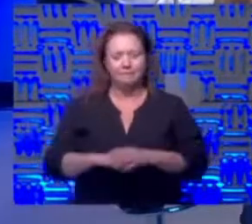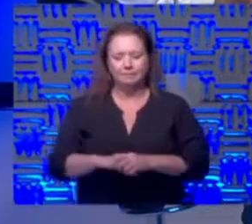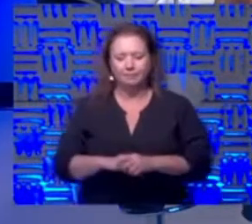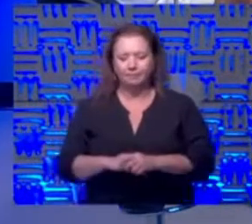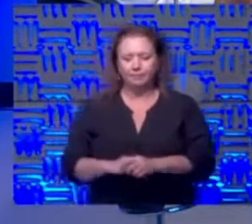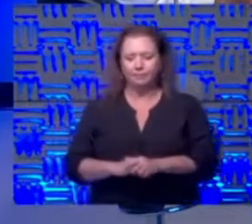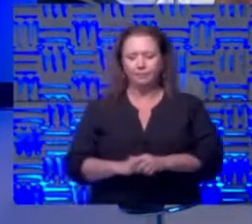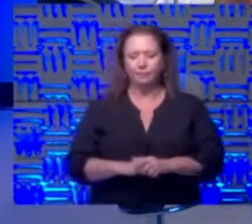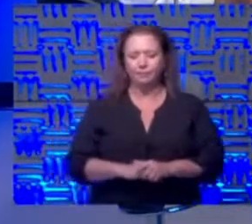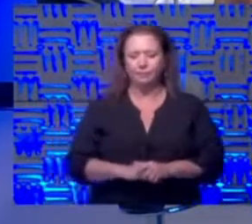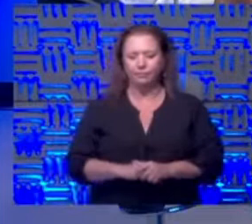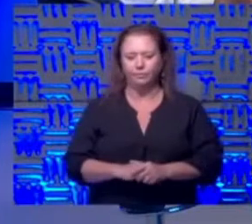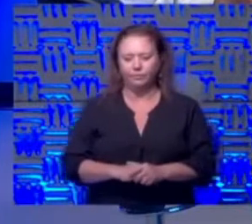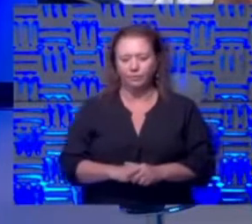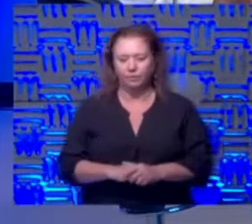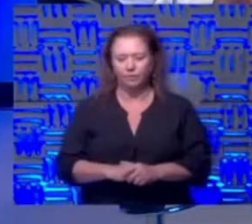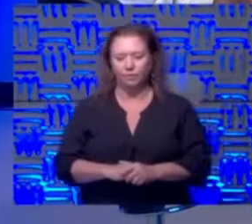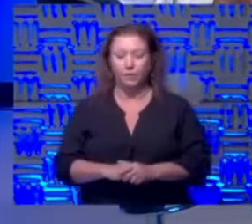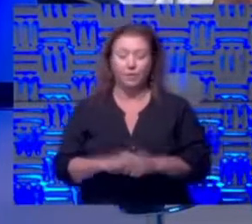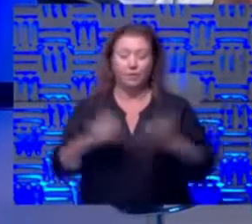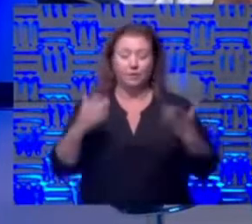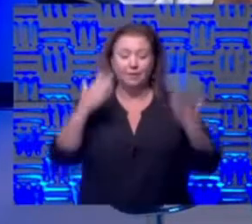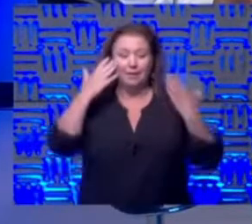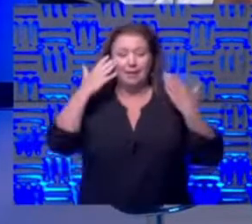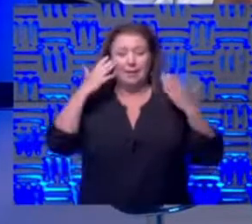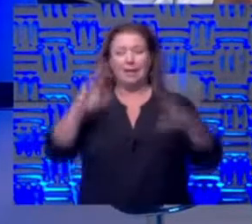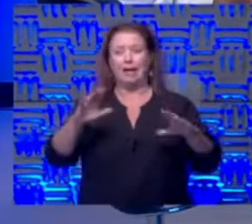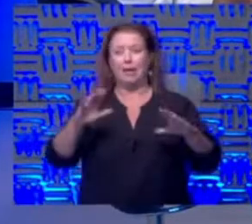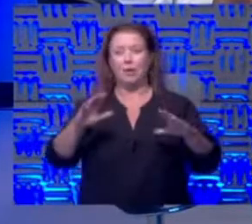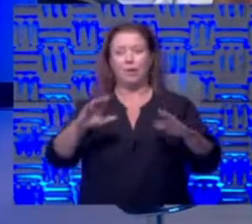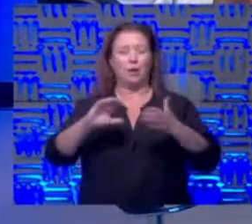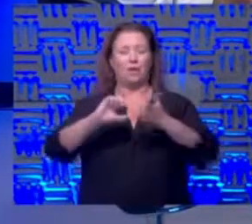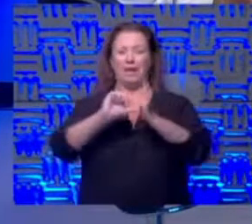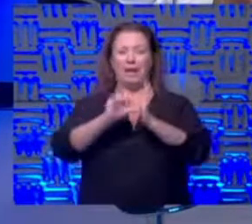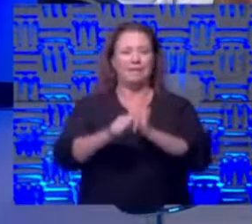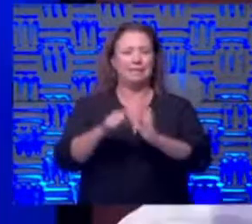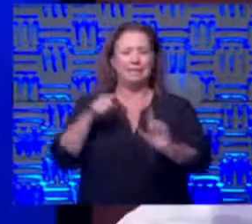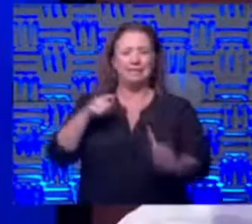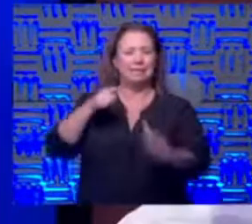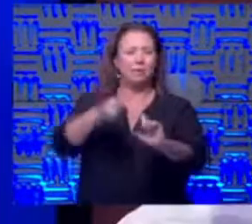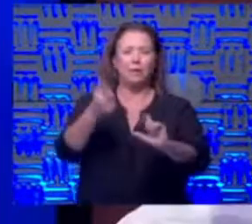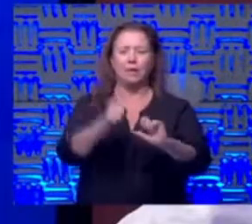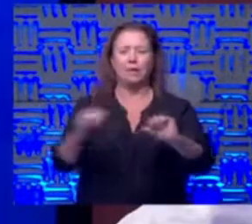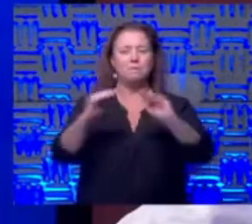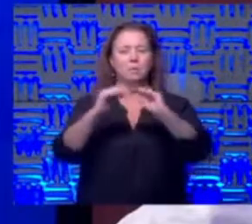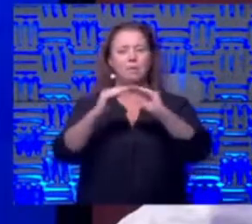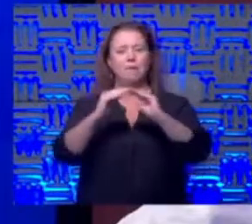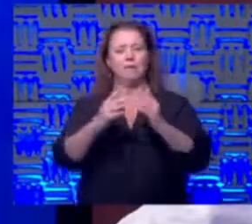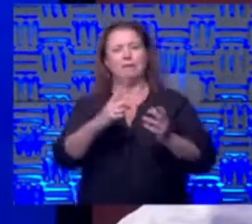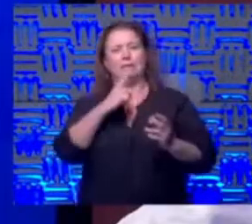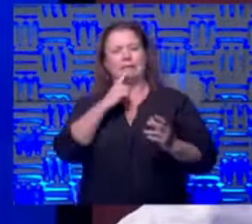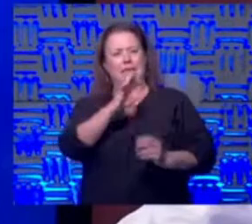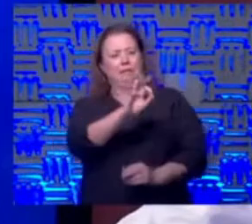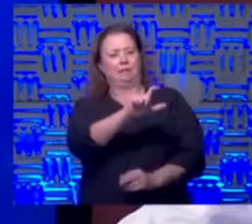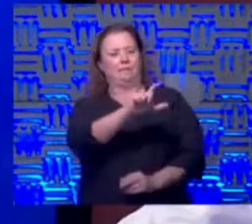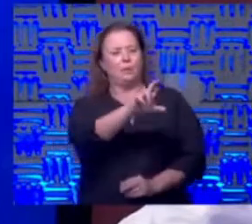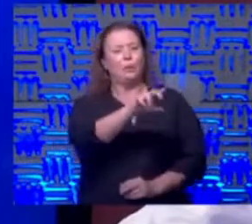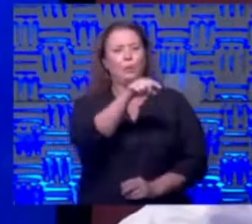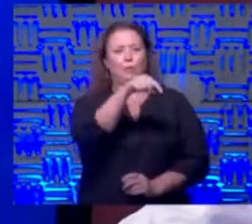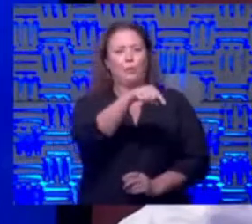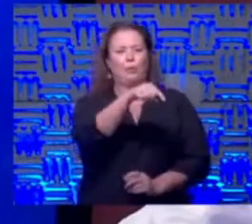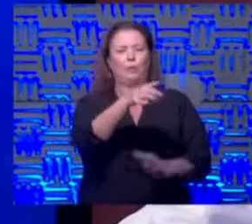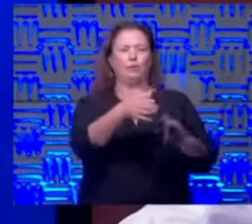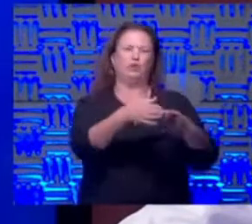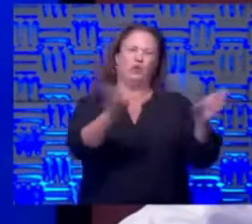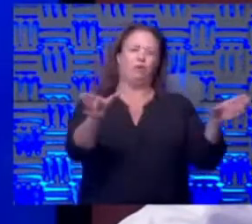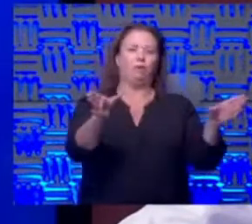Yeah, I don't know how you get this point across anymore. It's kind of crazy. So saying that influenza,